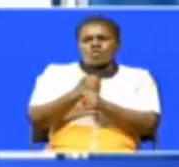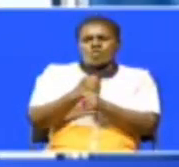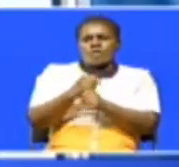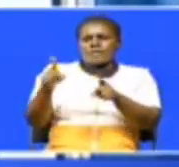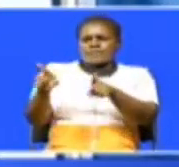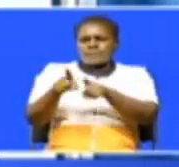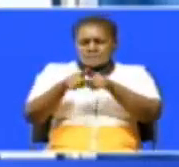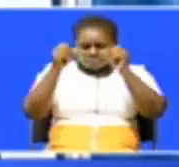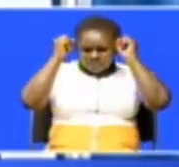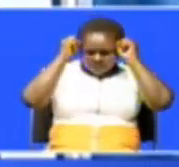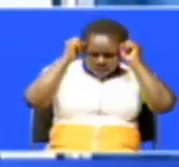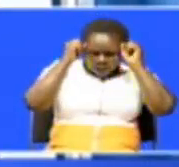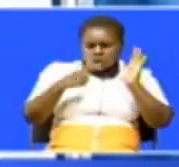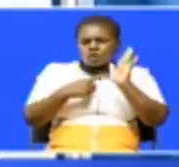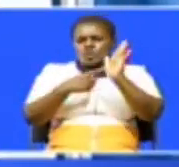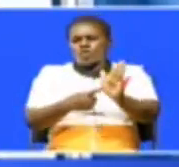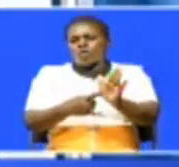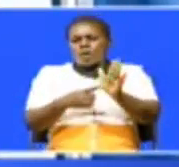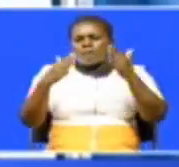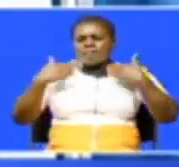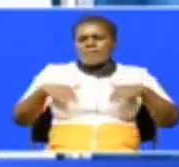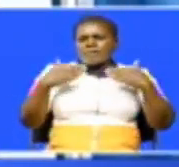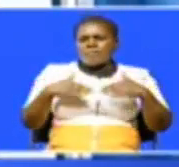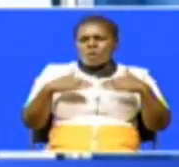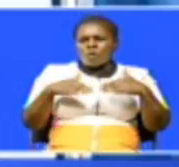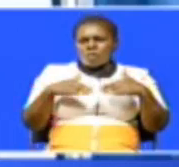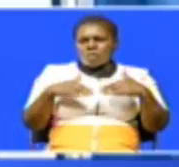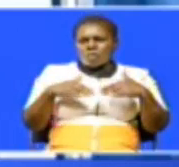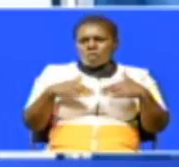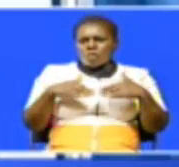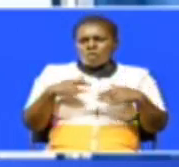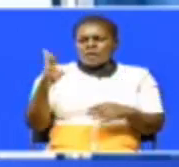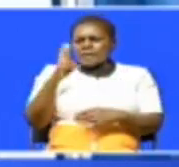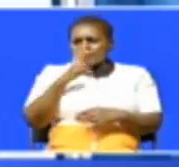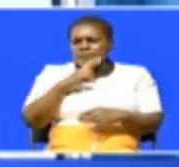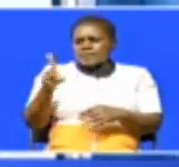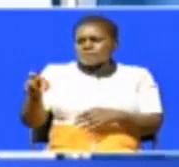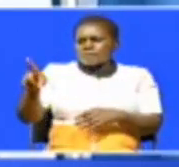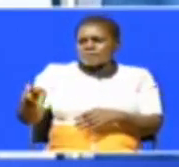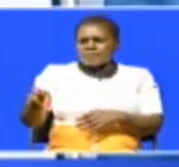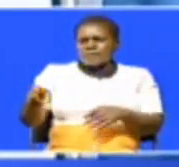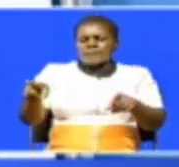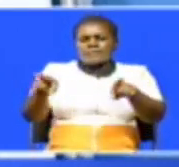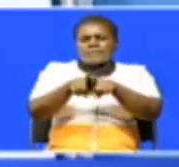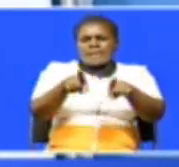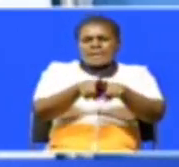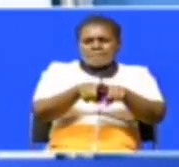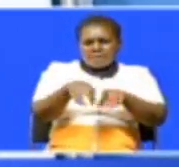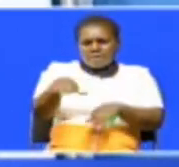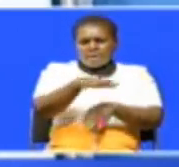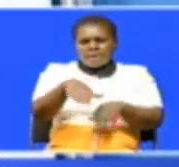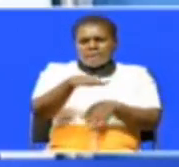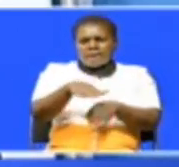from studies in Kenya that most people remain susceptible to this virus, even in those areas that have